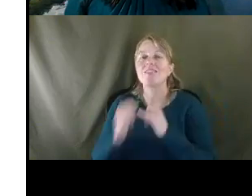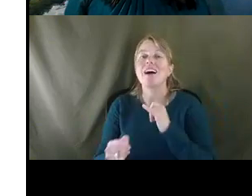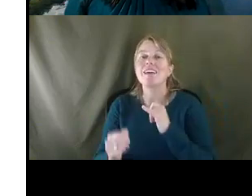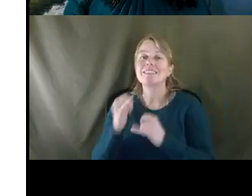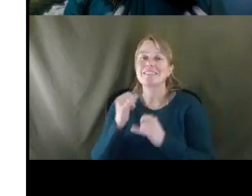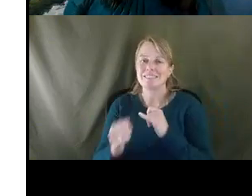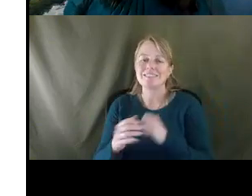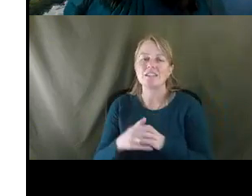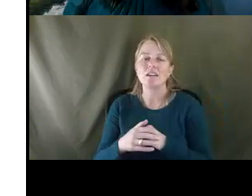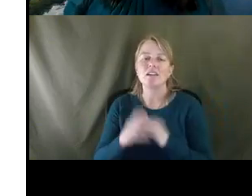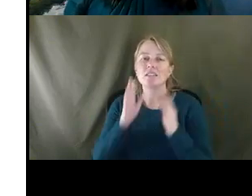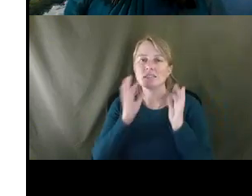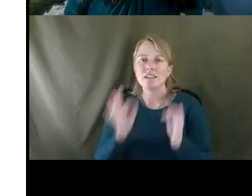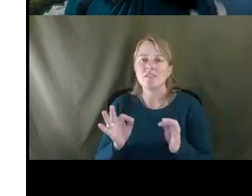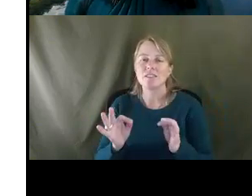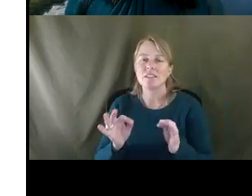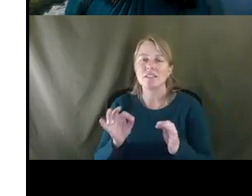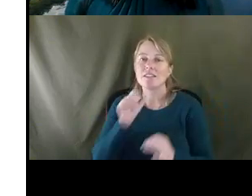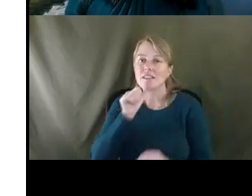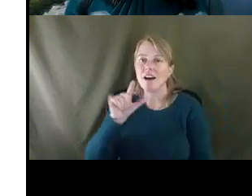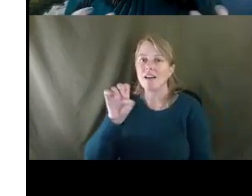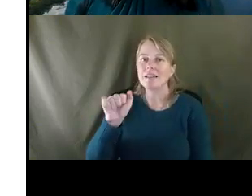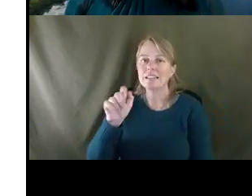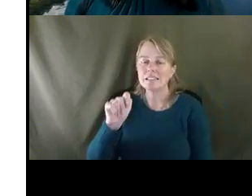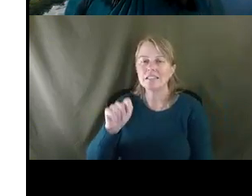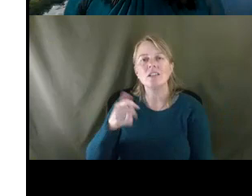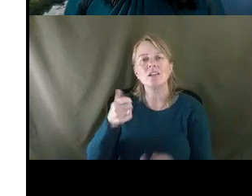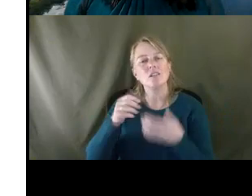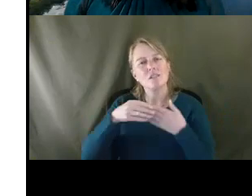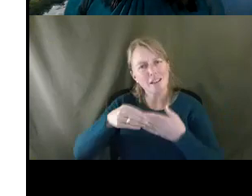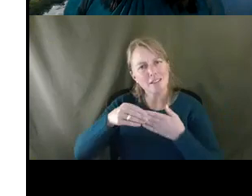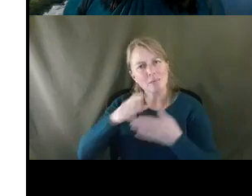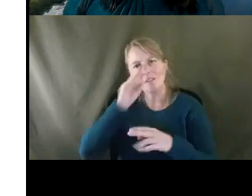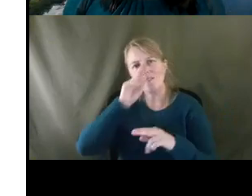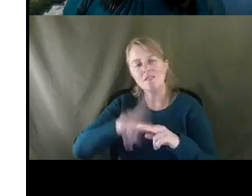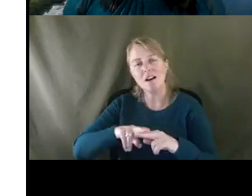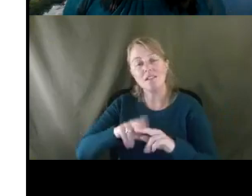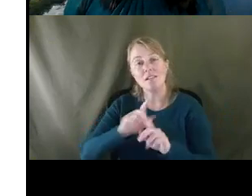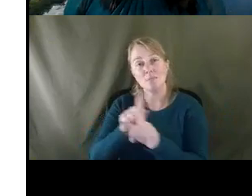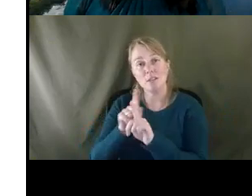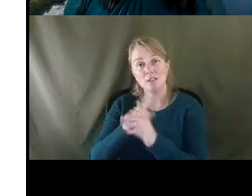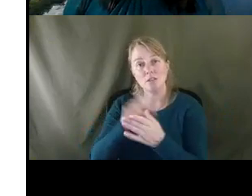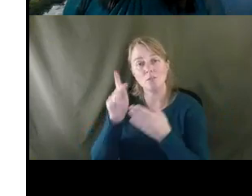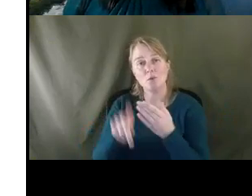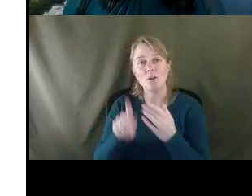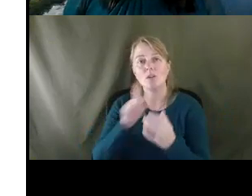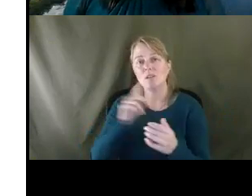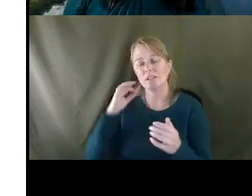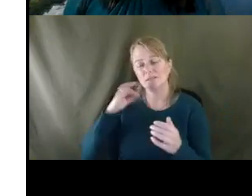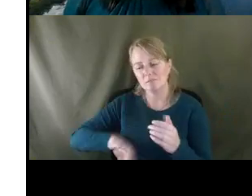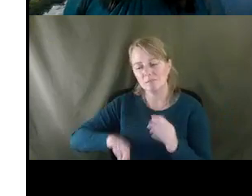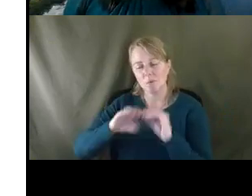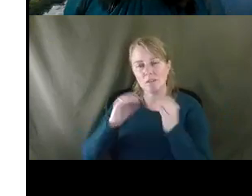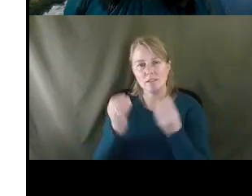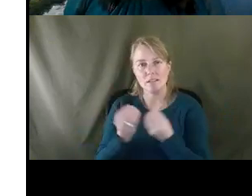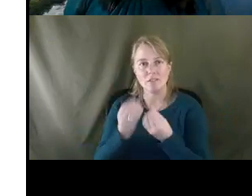least, definitely not least, be flexible and have fun. Mentorship programs are such an asset to an organization, and